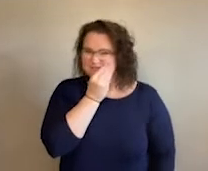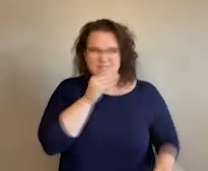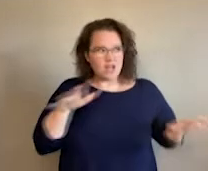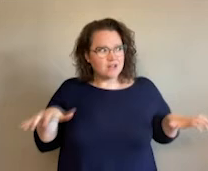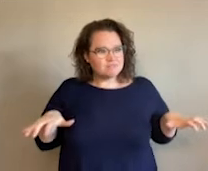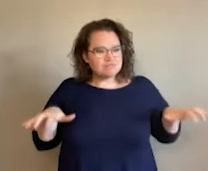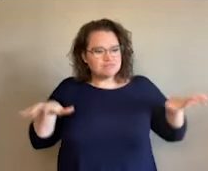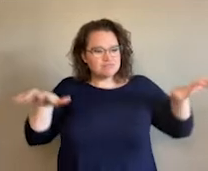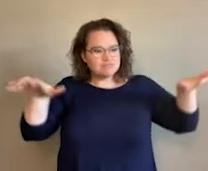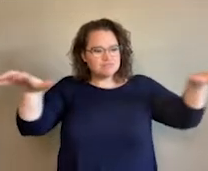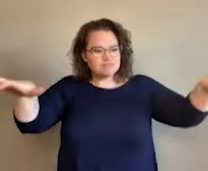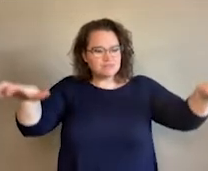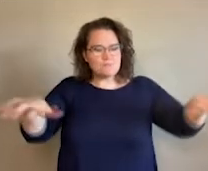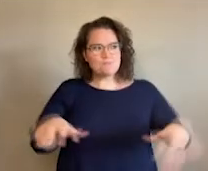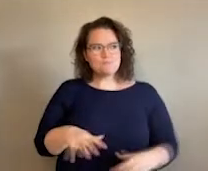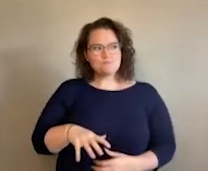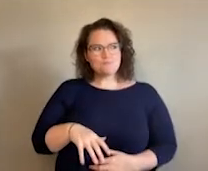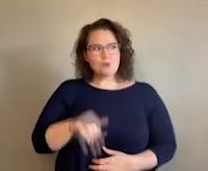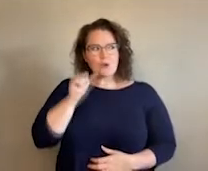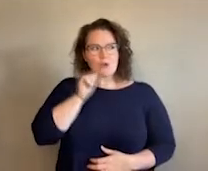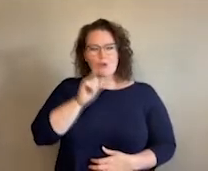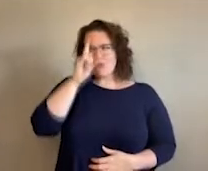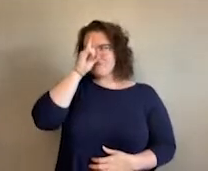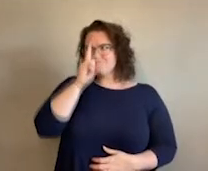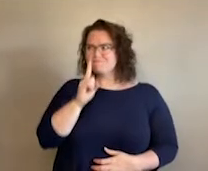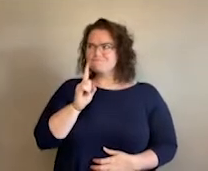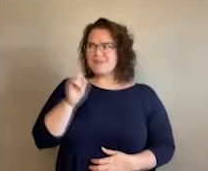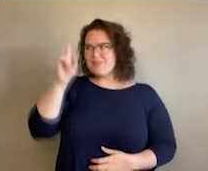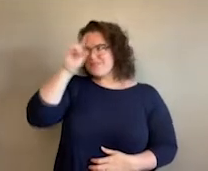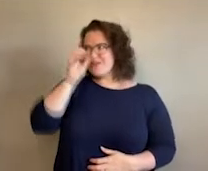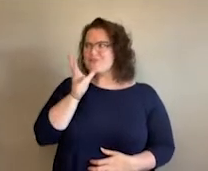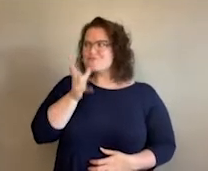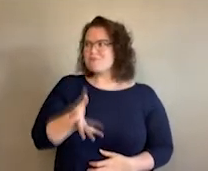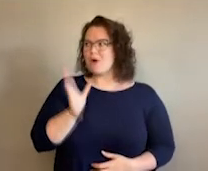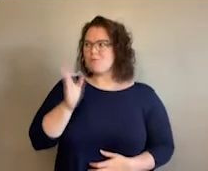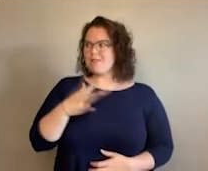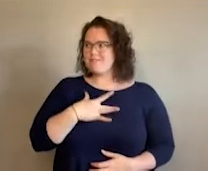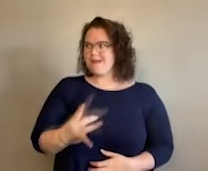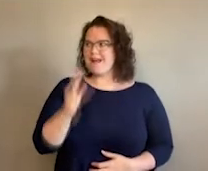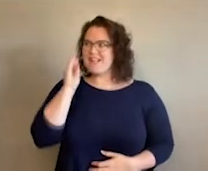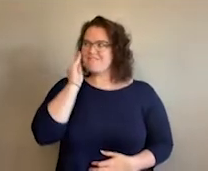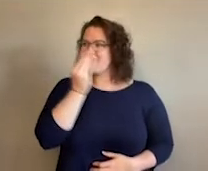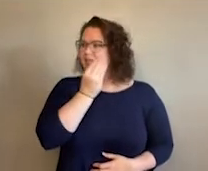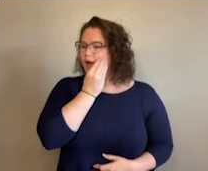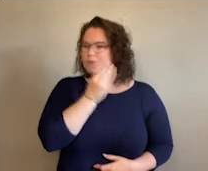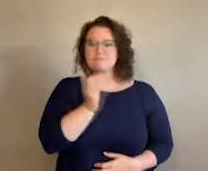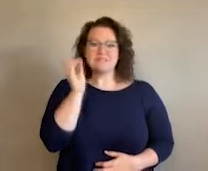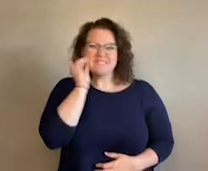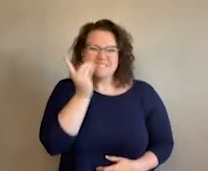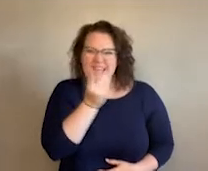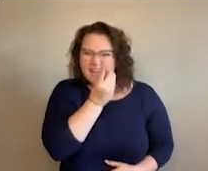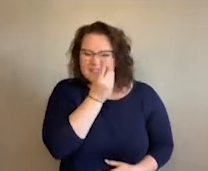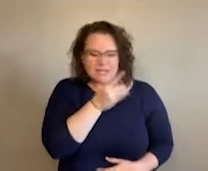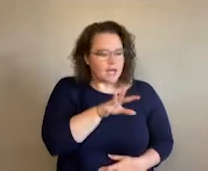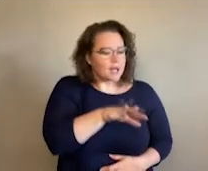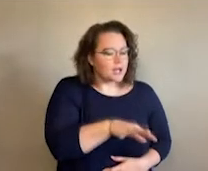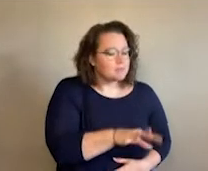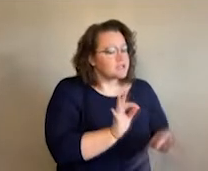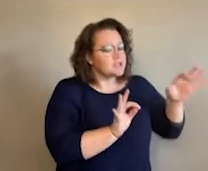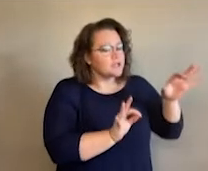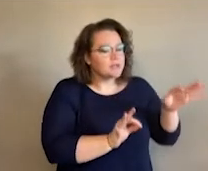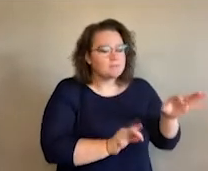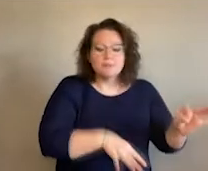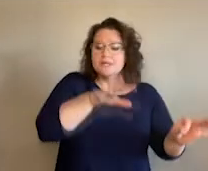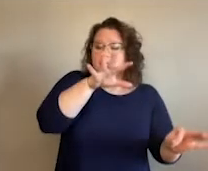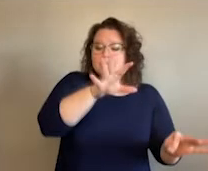"that my grandmother would be glad to have a bunch of daisies and buttercups." She began to pick one here and another there until she had